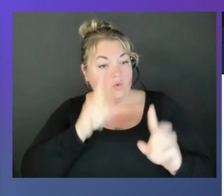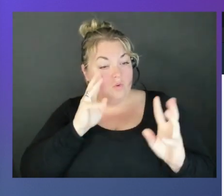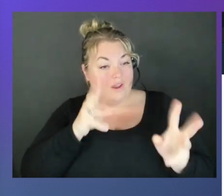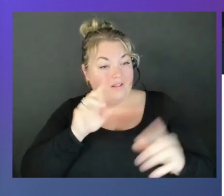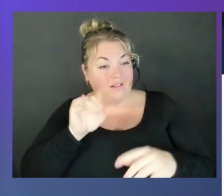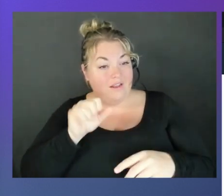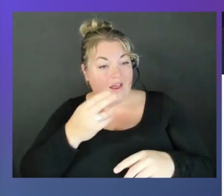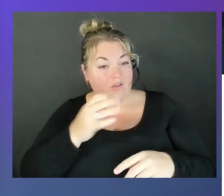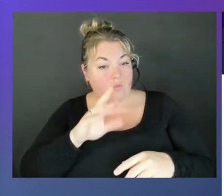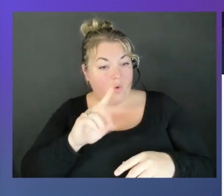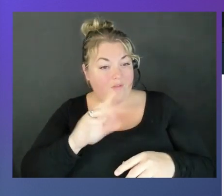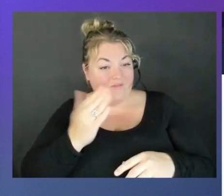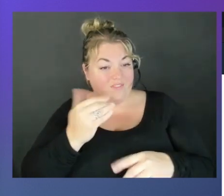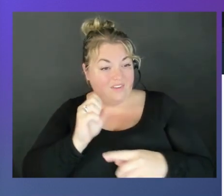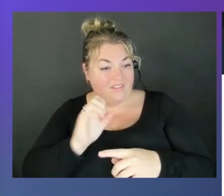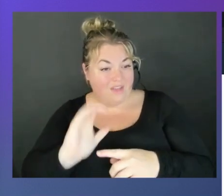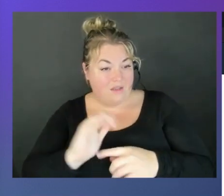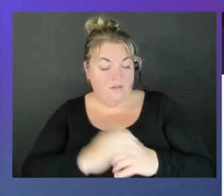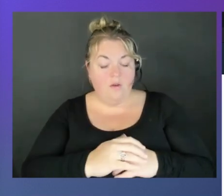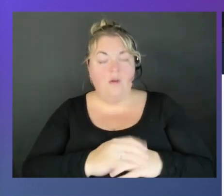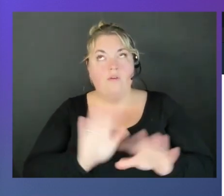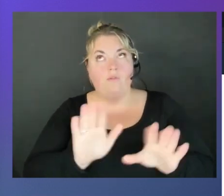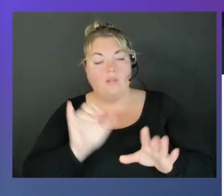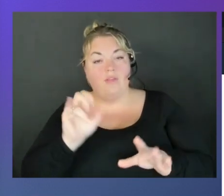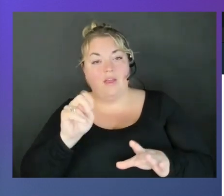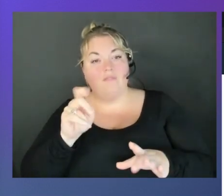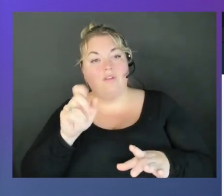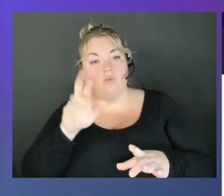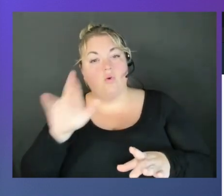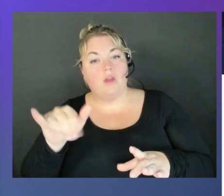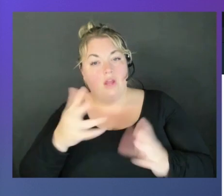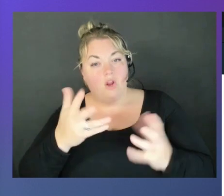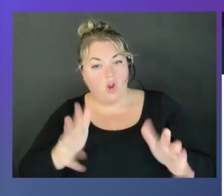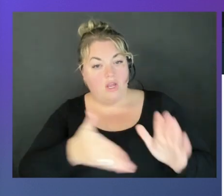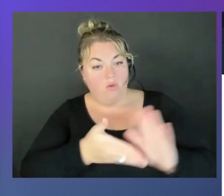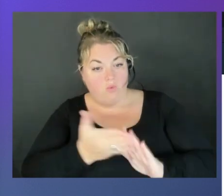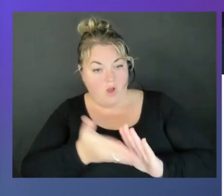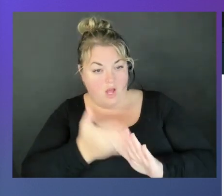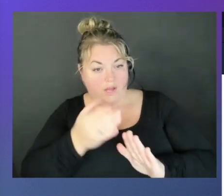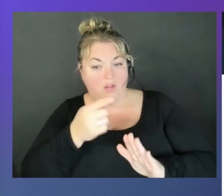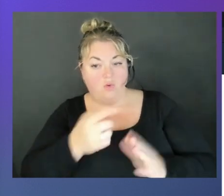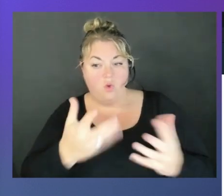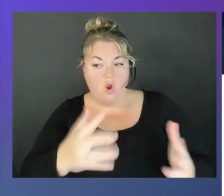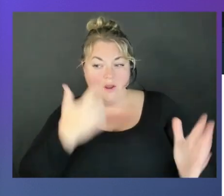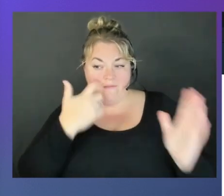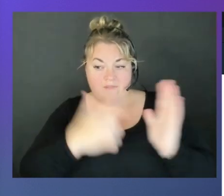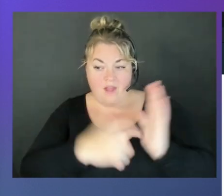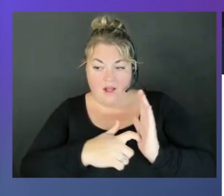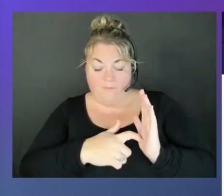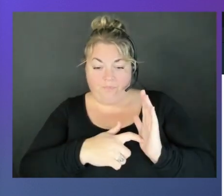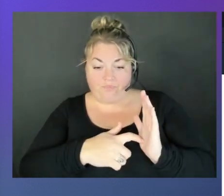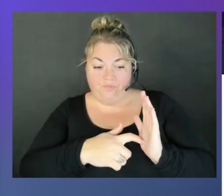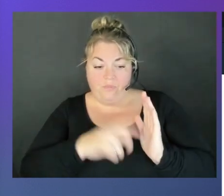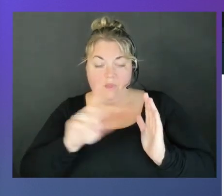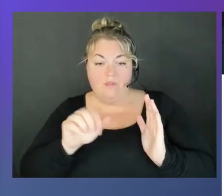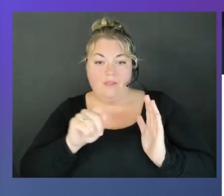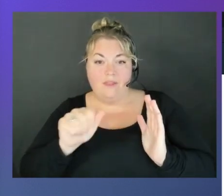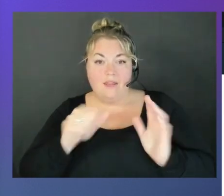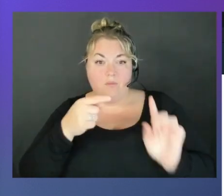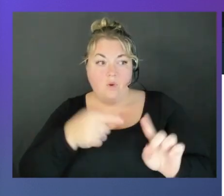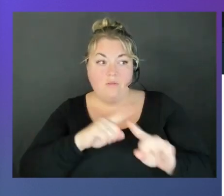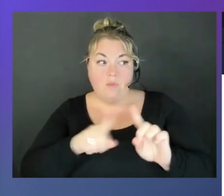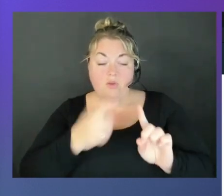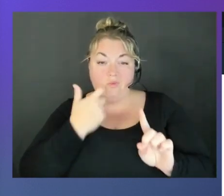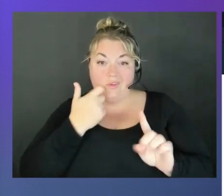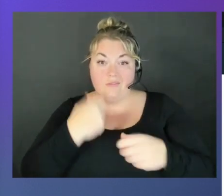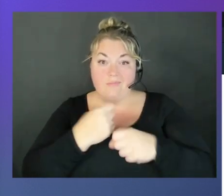seconds. Now, granted, the inventory had already run and you had found those the data points, but you just made a